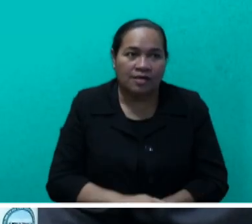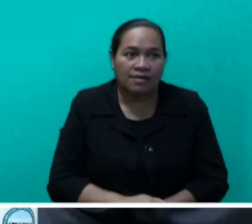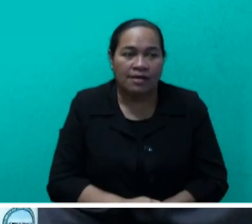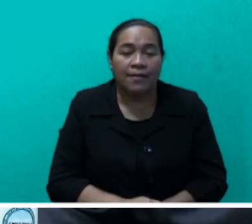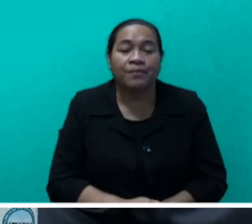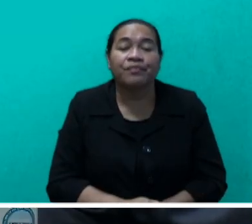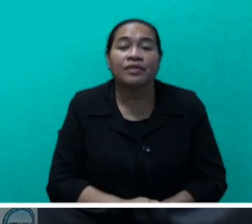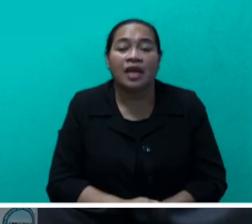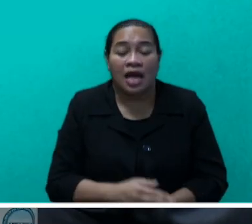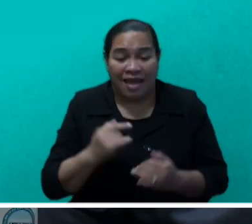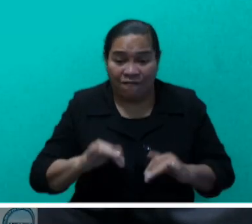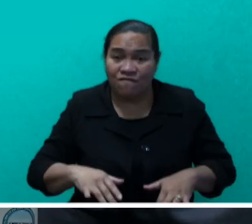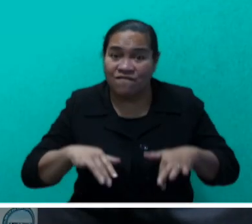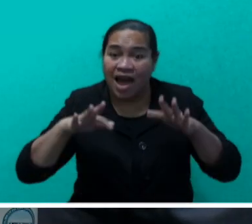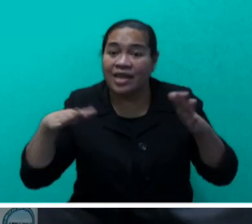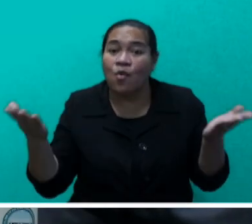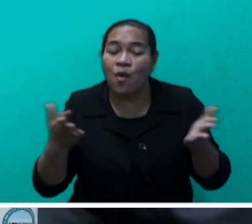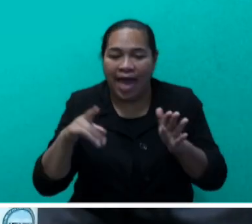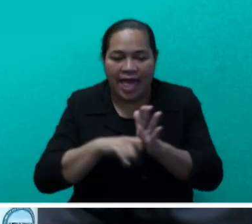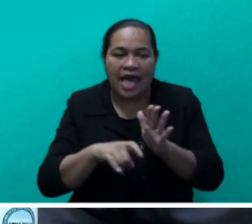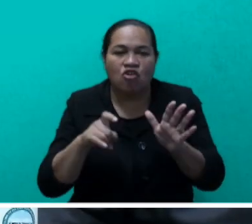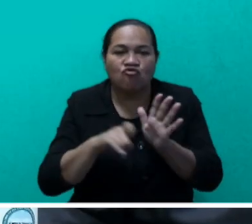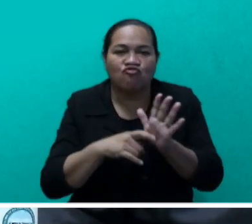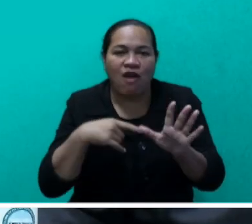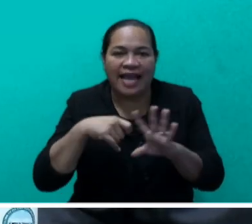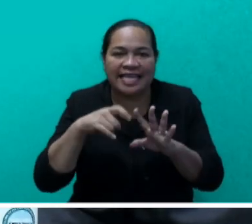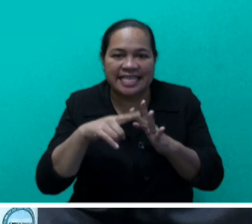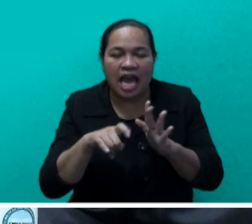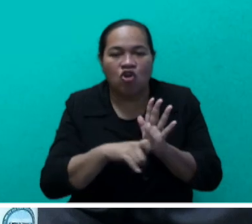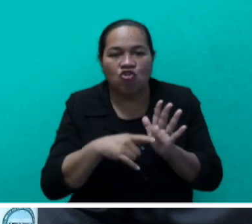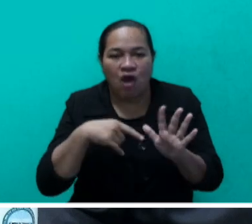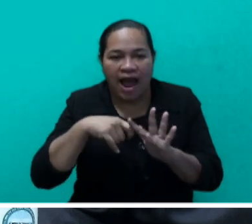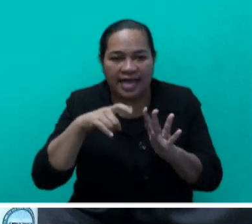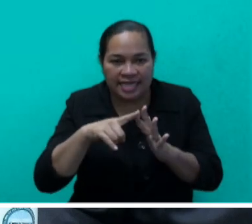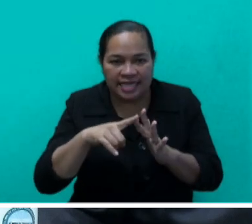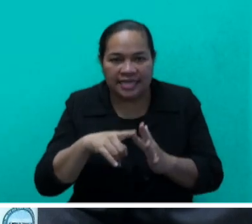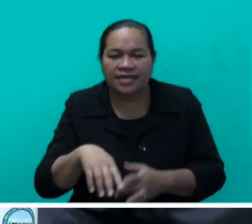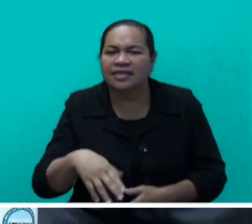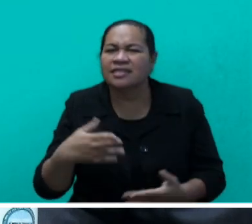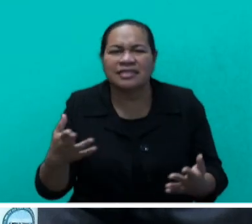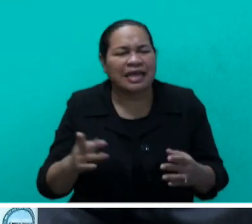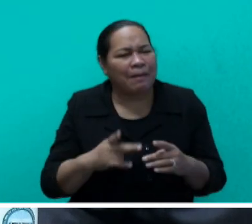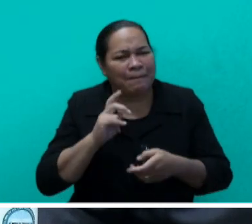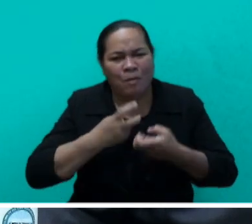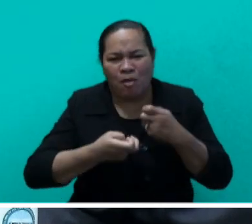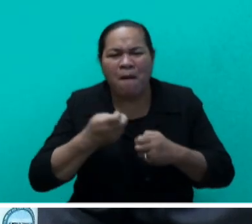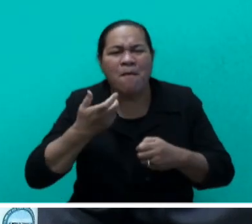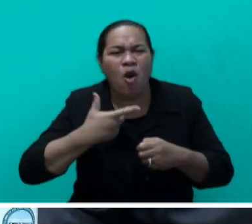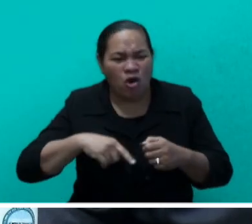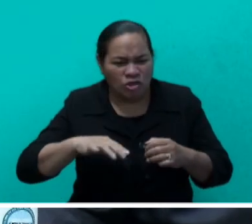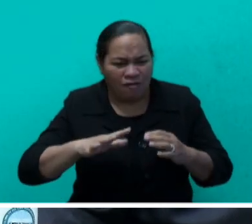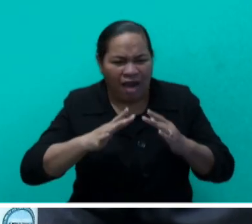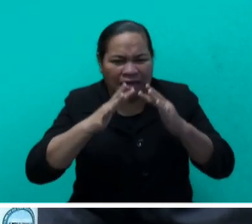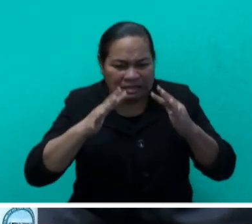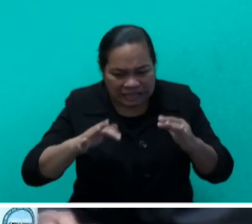Mr. Speaker, sir, flooding in Rakiraki is a persistent problem, primarily caused by its geographical setting and